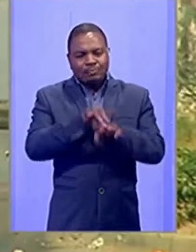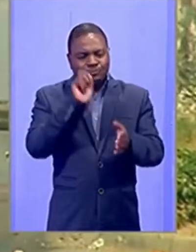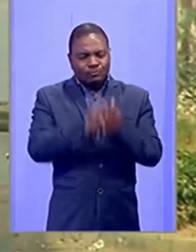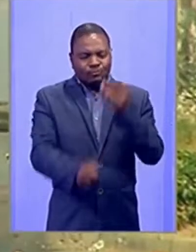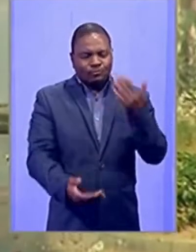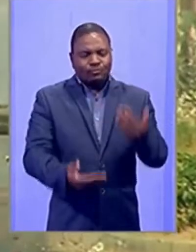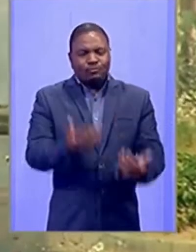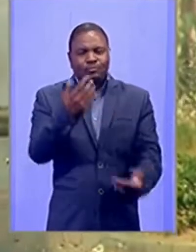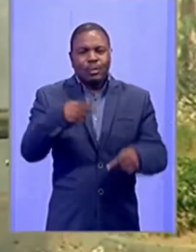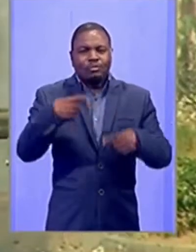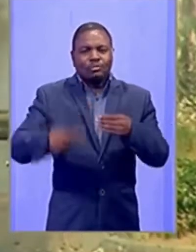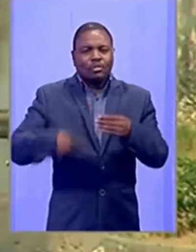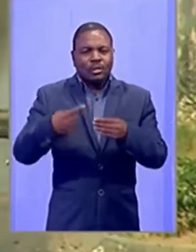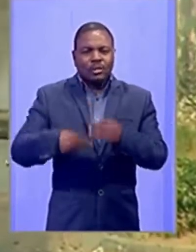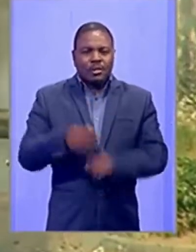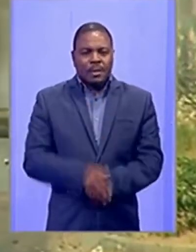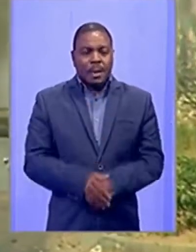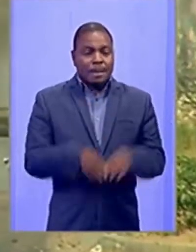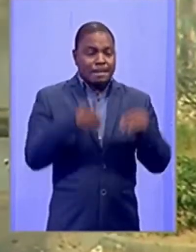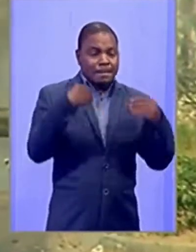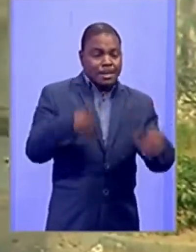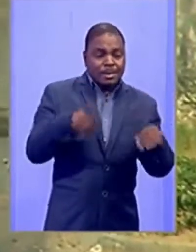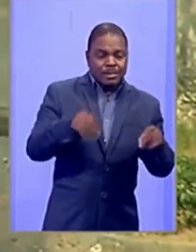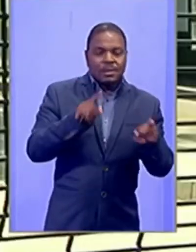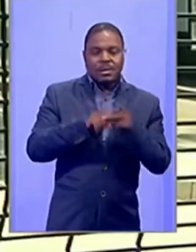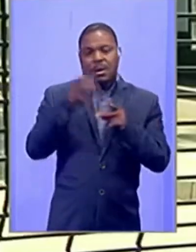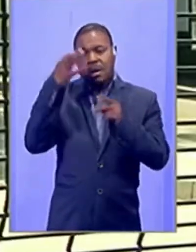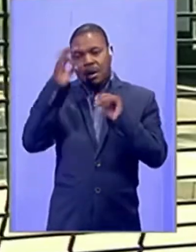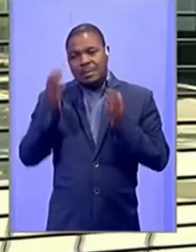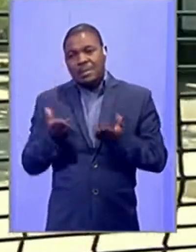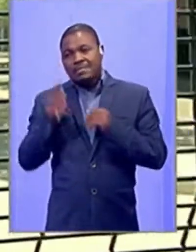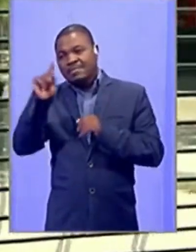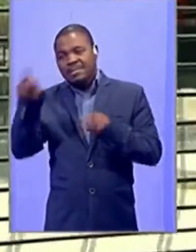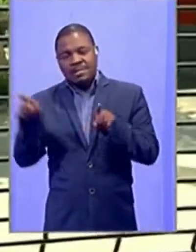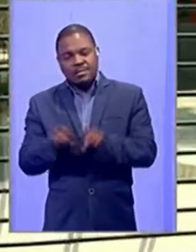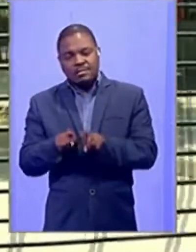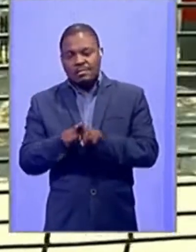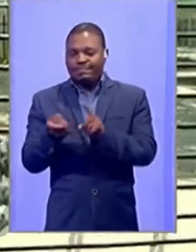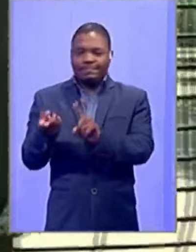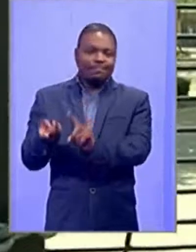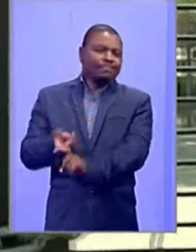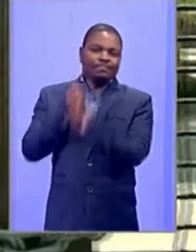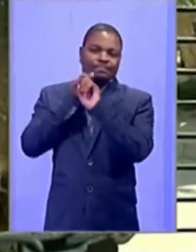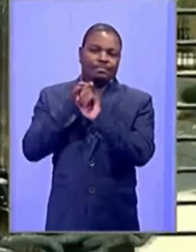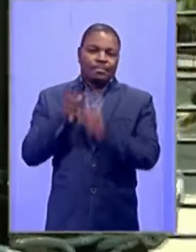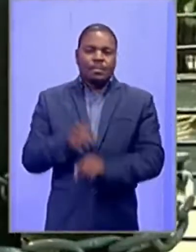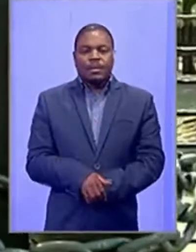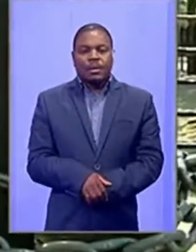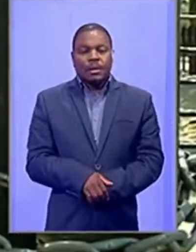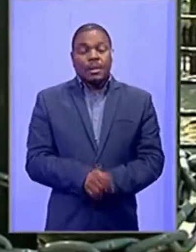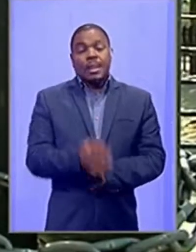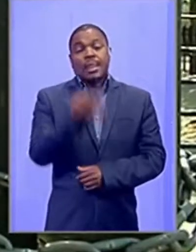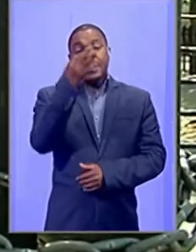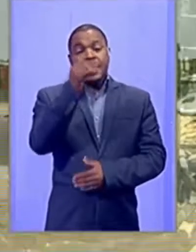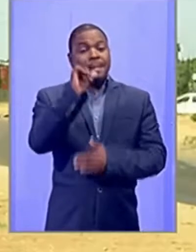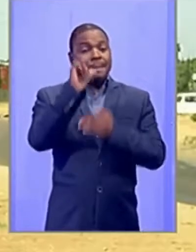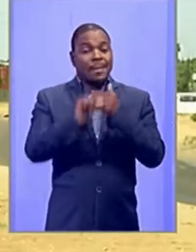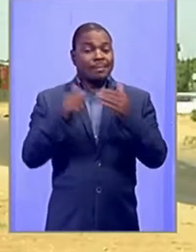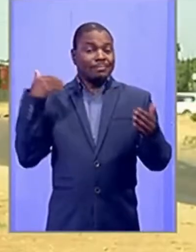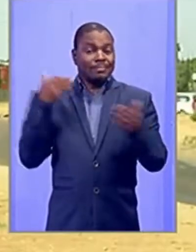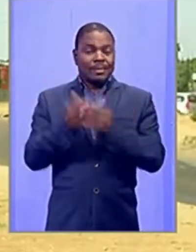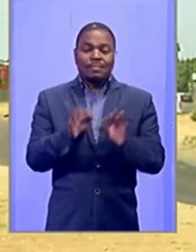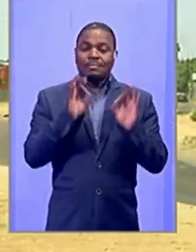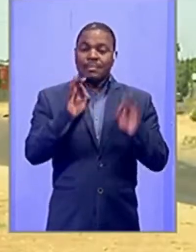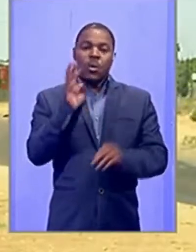di tukago. Dikgwebo le ditirelo tše dingwe tša mmušo di hlole di emišitšwe tsi. Ke tikano ya kgwedi tše tharo go